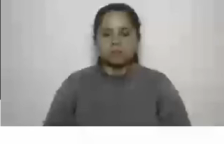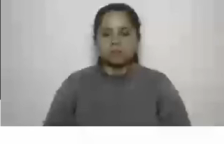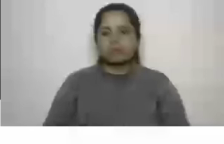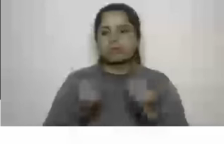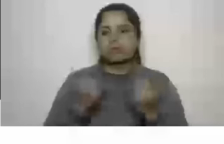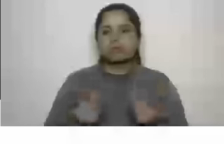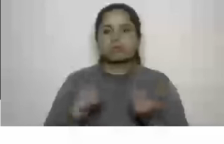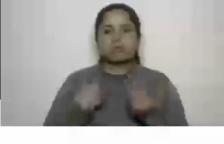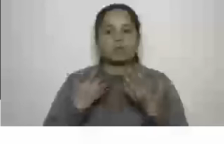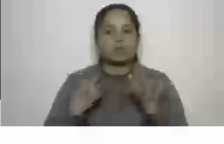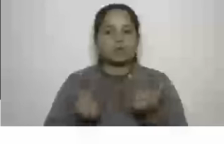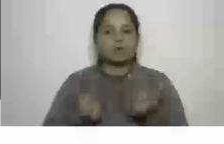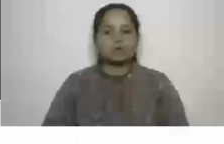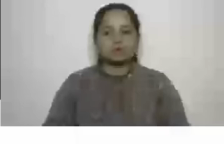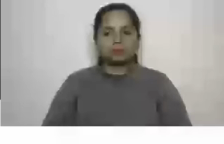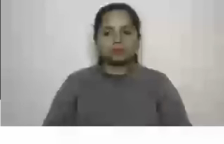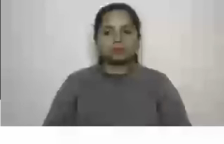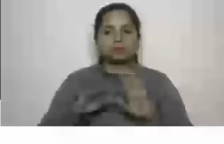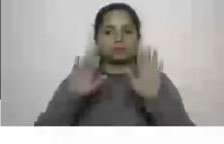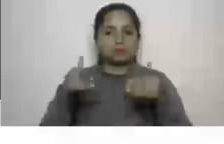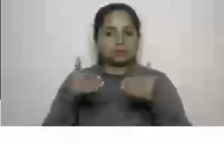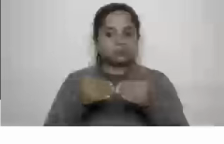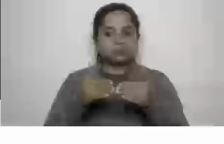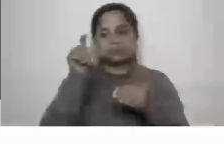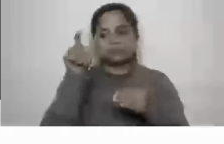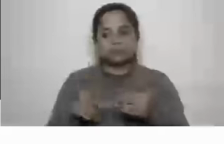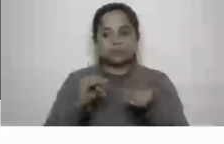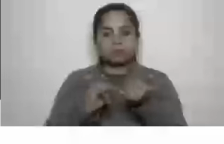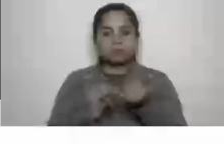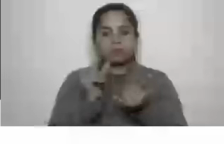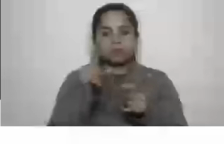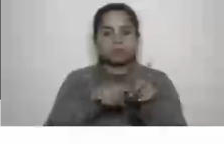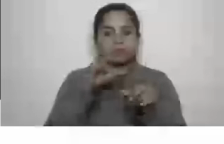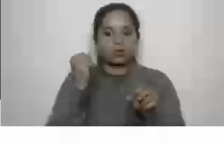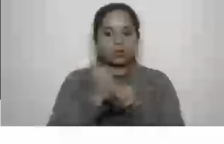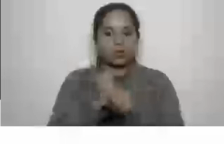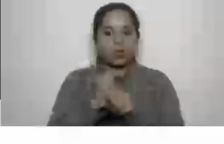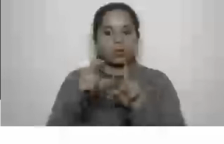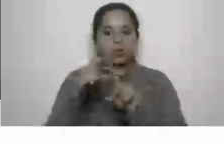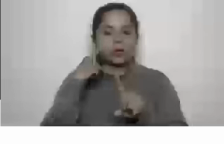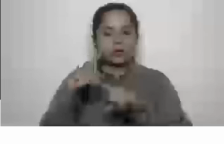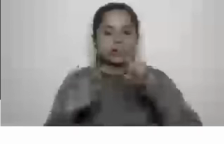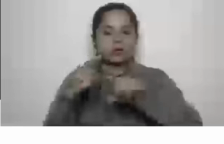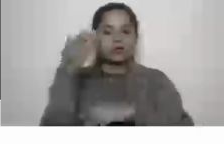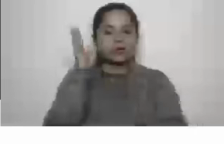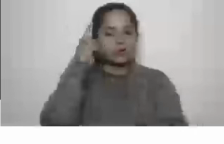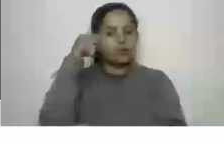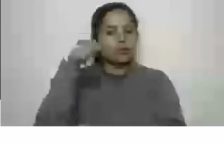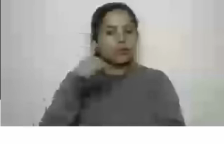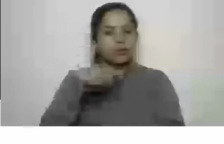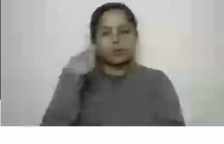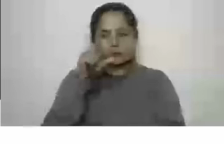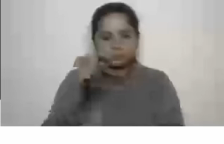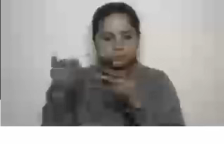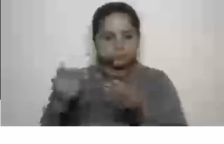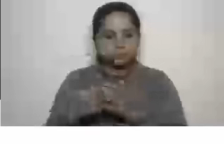Now I would like to introduce Mr. Suyog Dikshit, our presenter for the day.